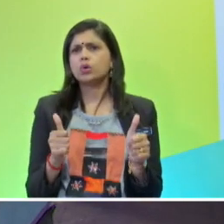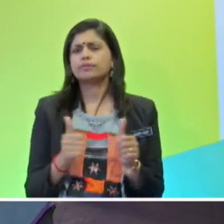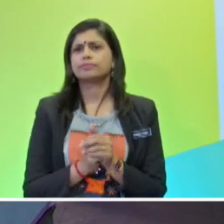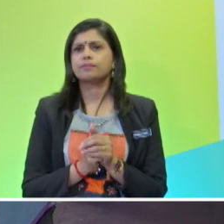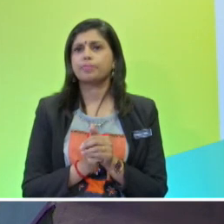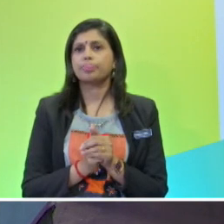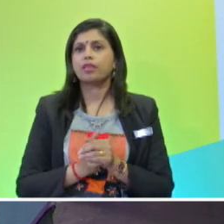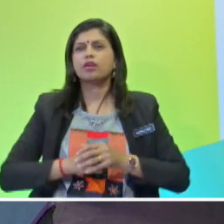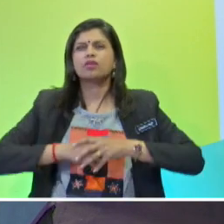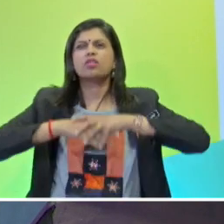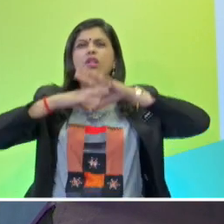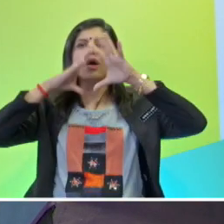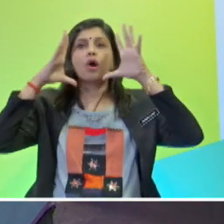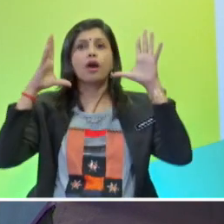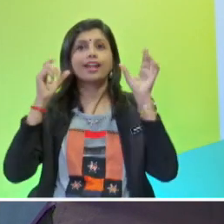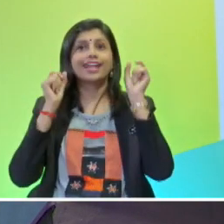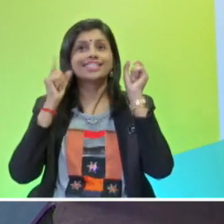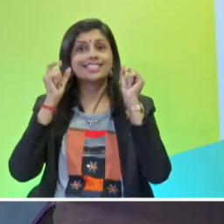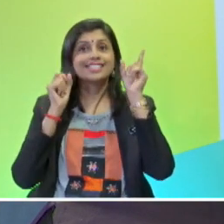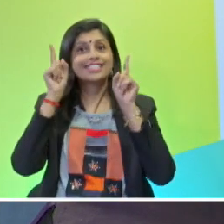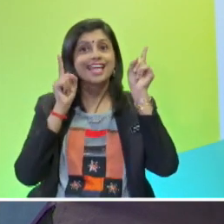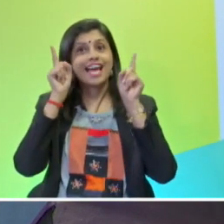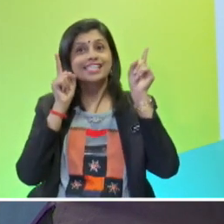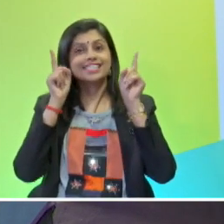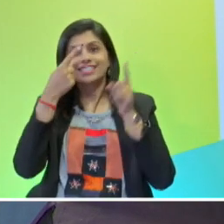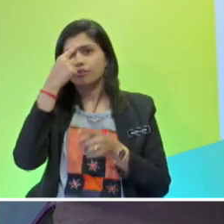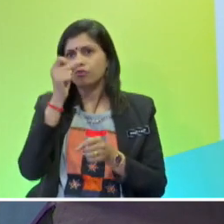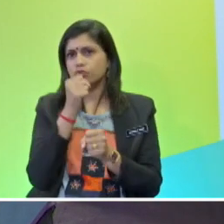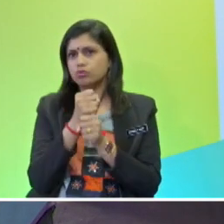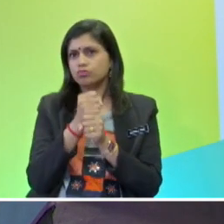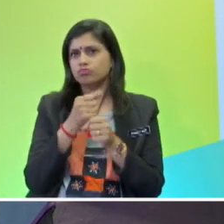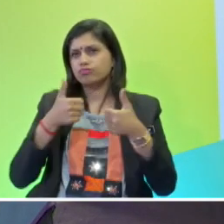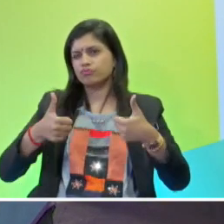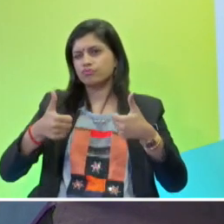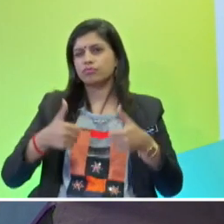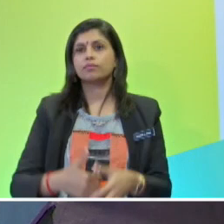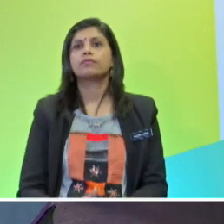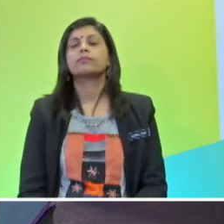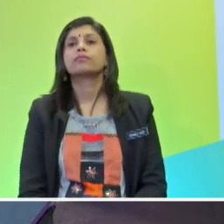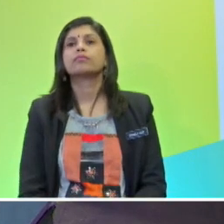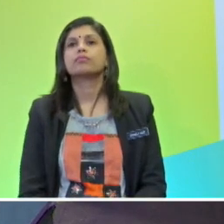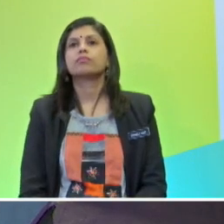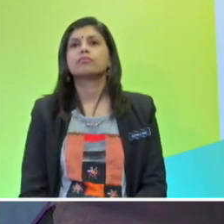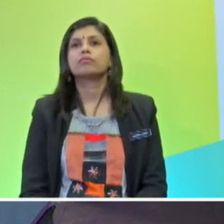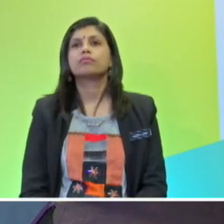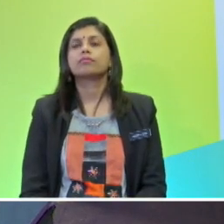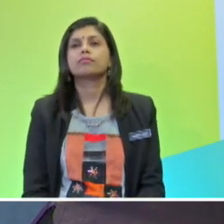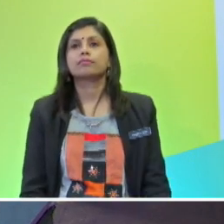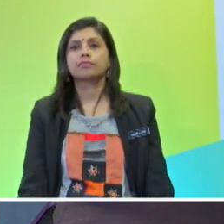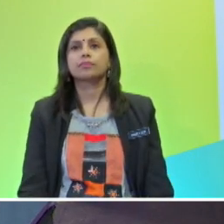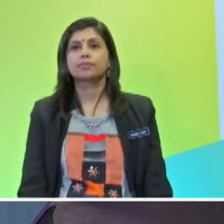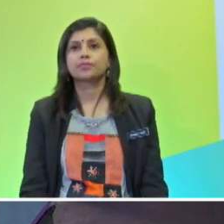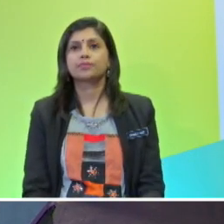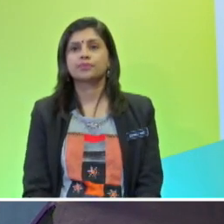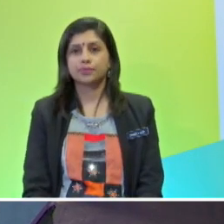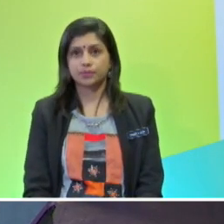you more stars Thank for you your good job. so, Okay. so much. And also, before we end, could you kindly give us a short, what we